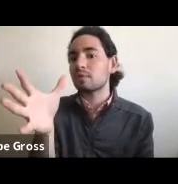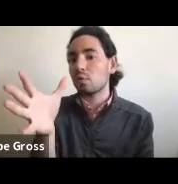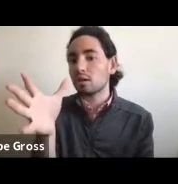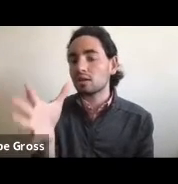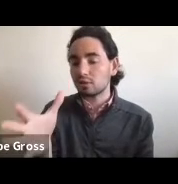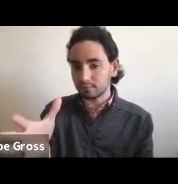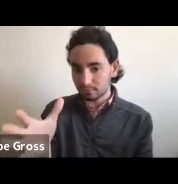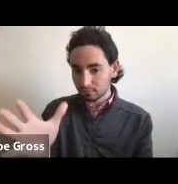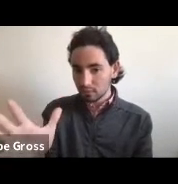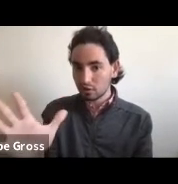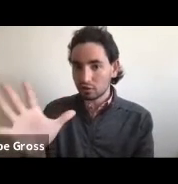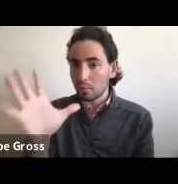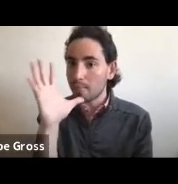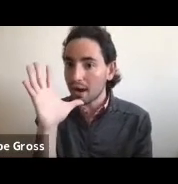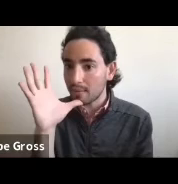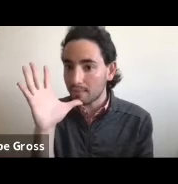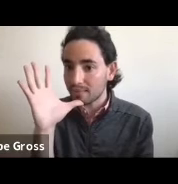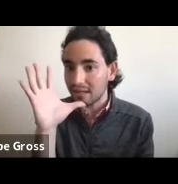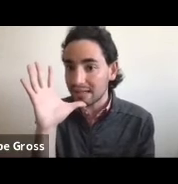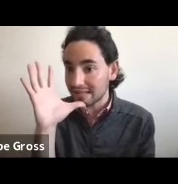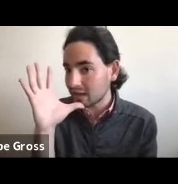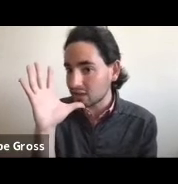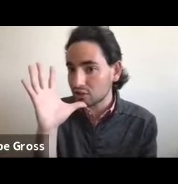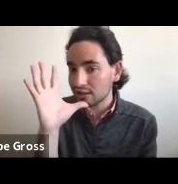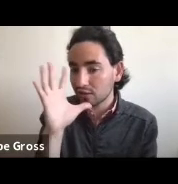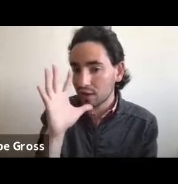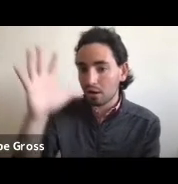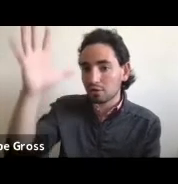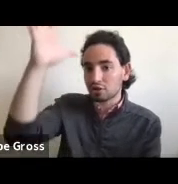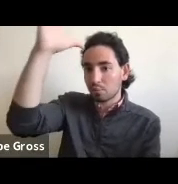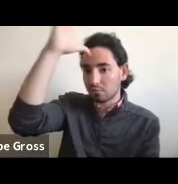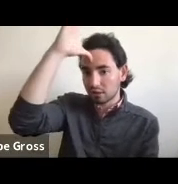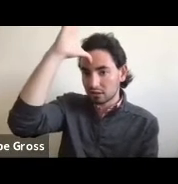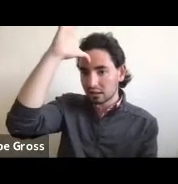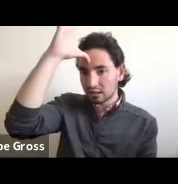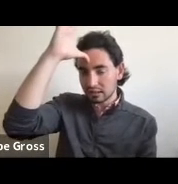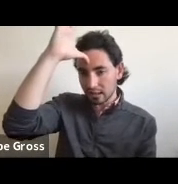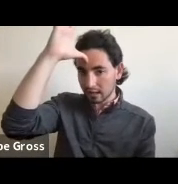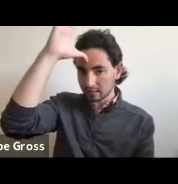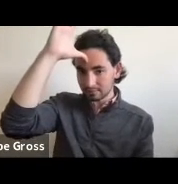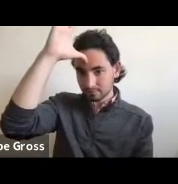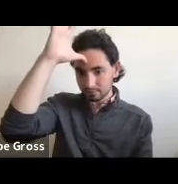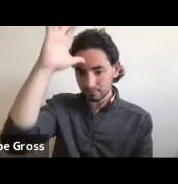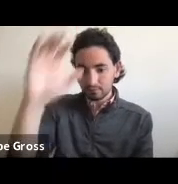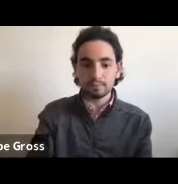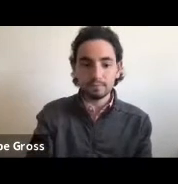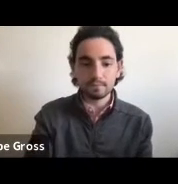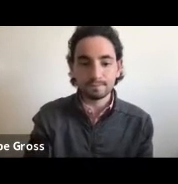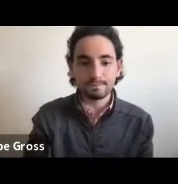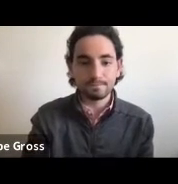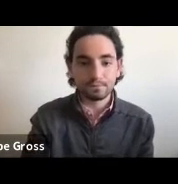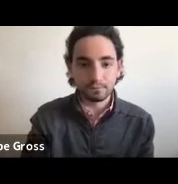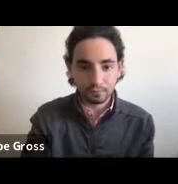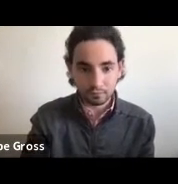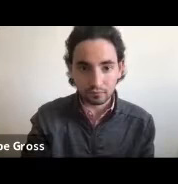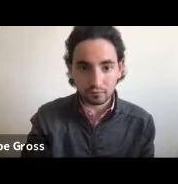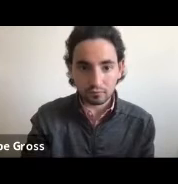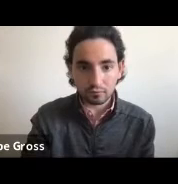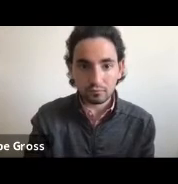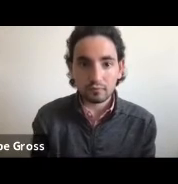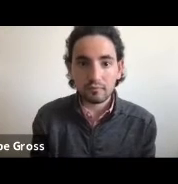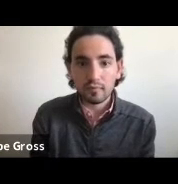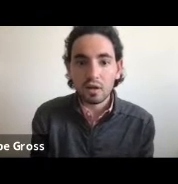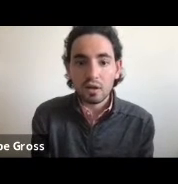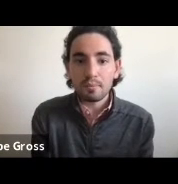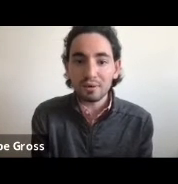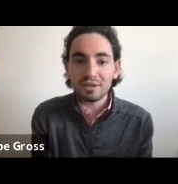chin, or even one jump if you wanted to. So mom and dad is just like grandpa, just up here, dad.